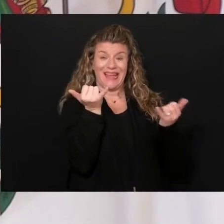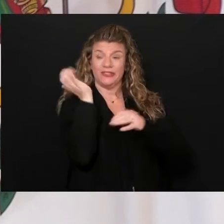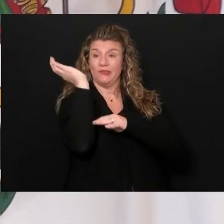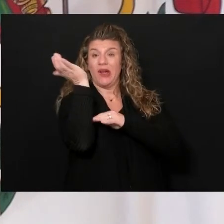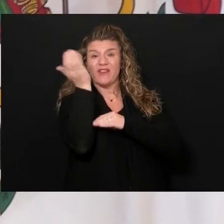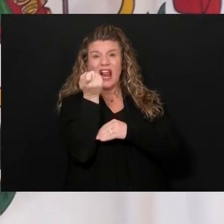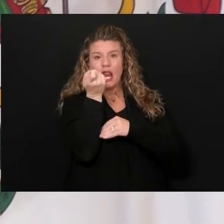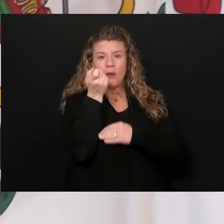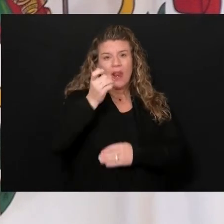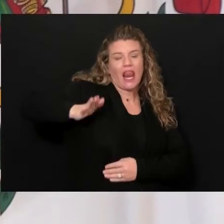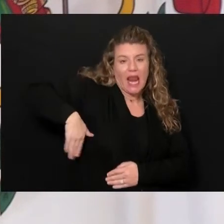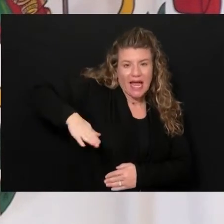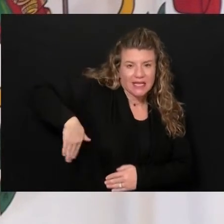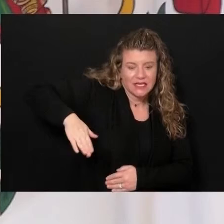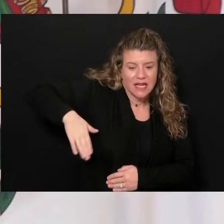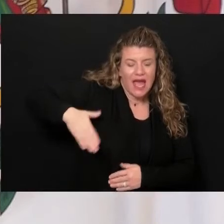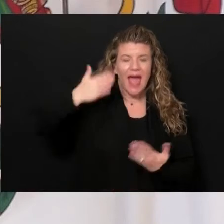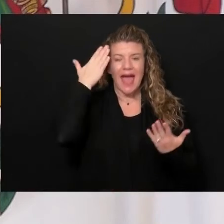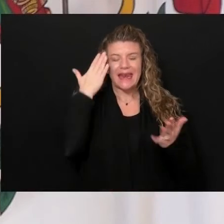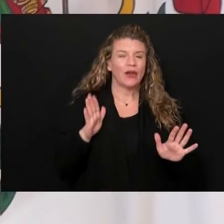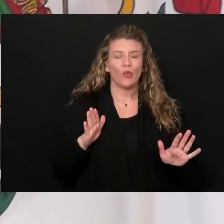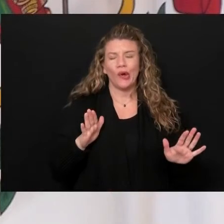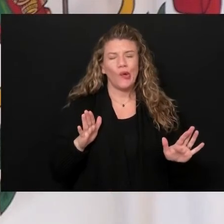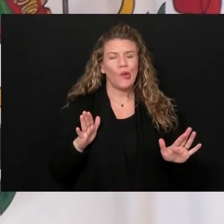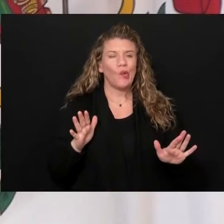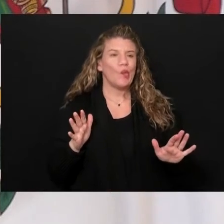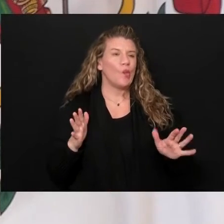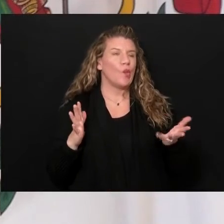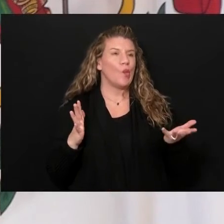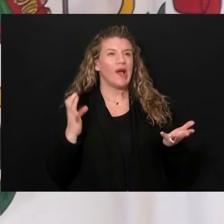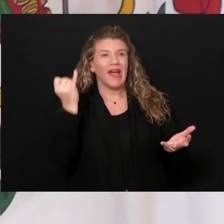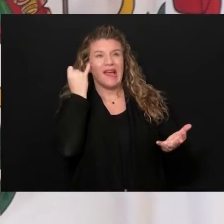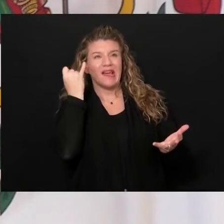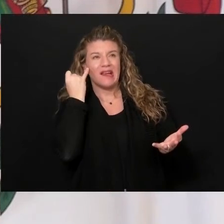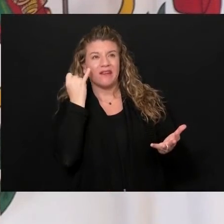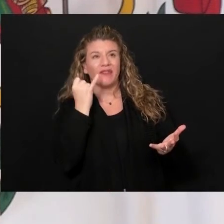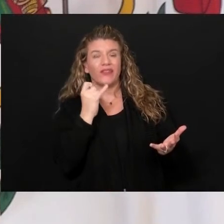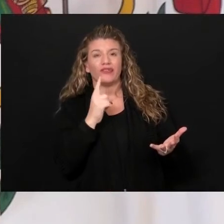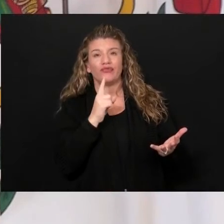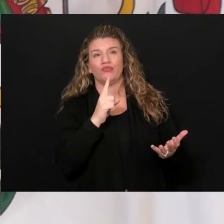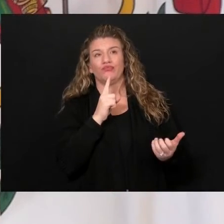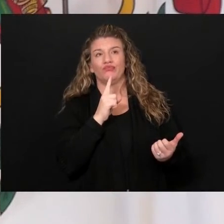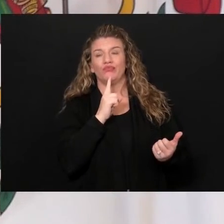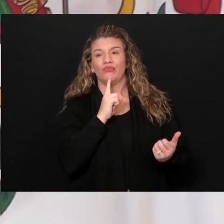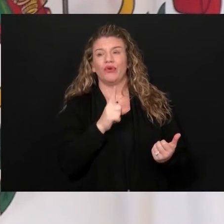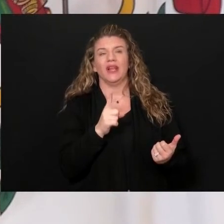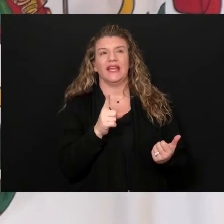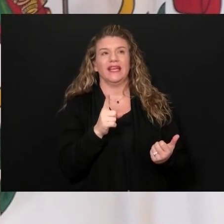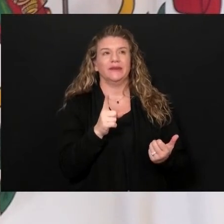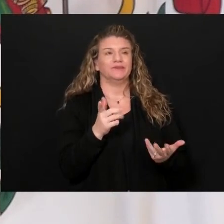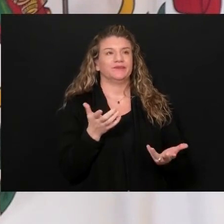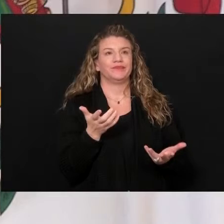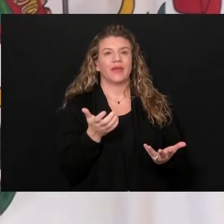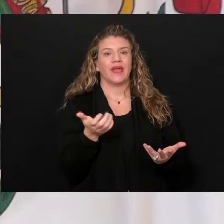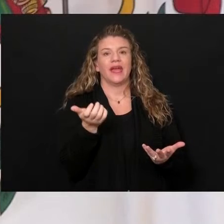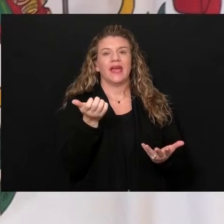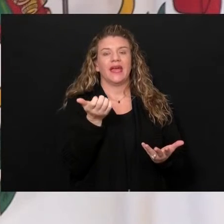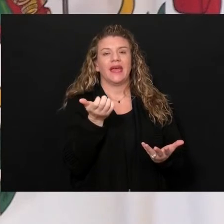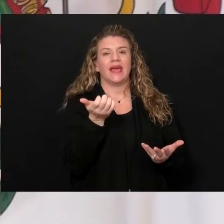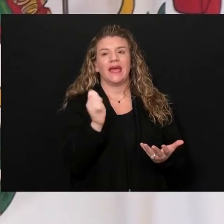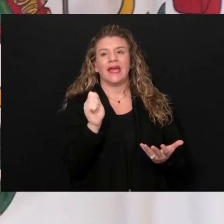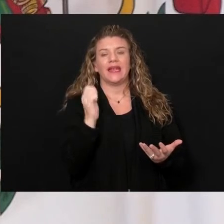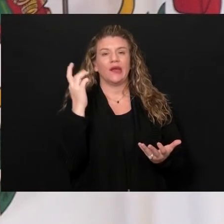and I don't know that there's any point in the world in we